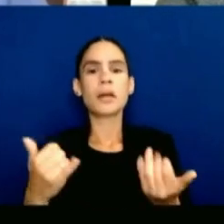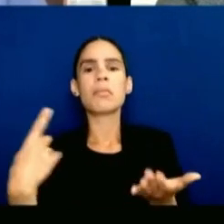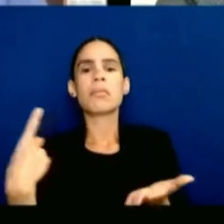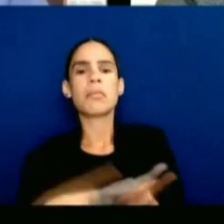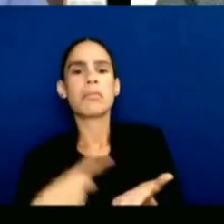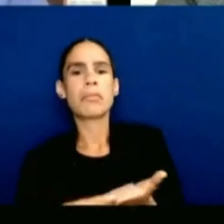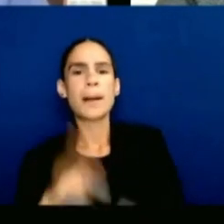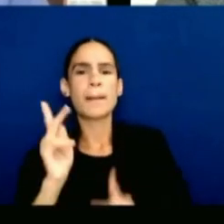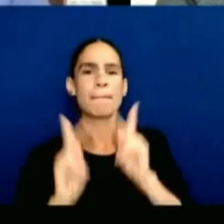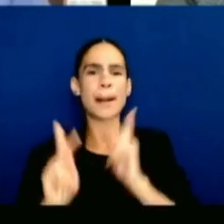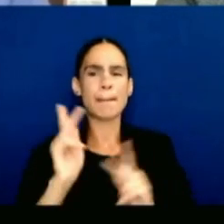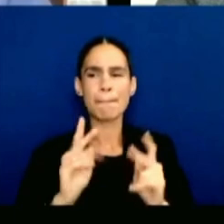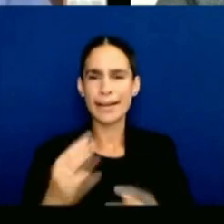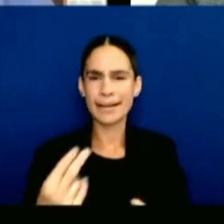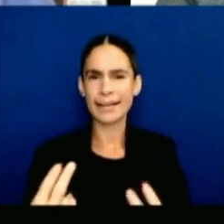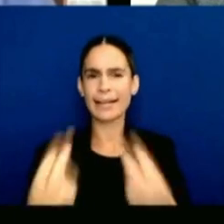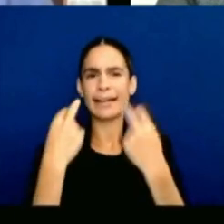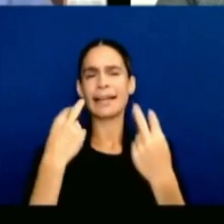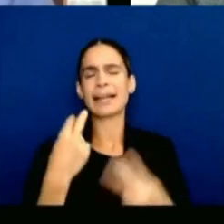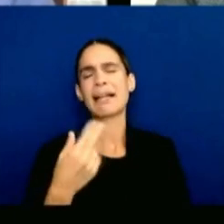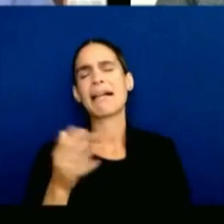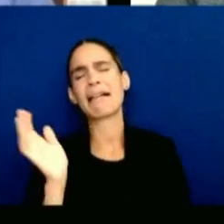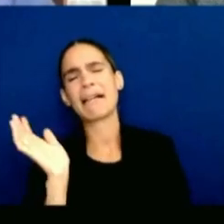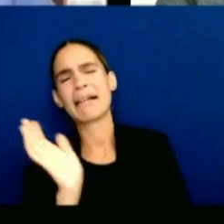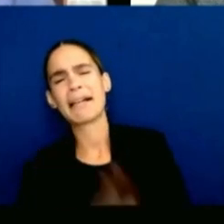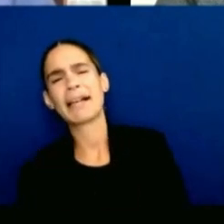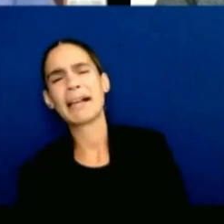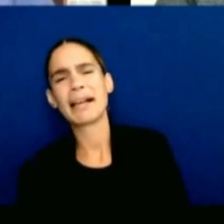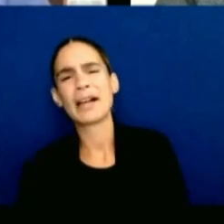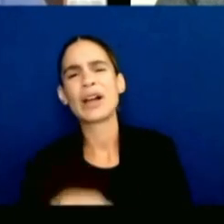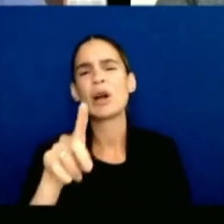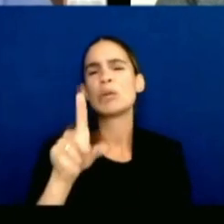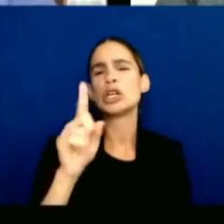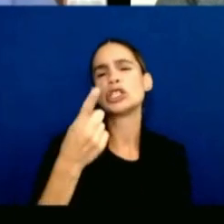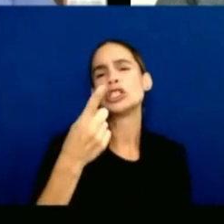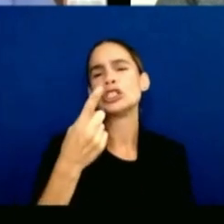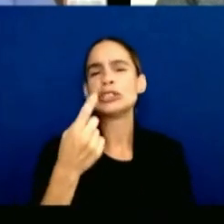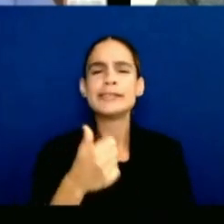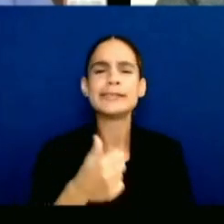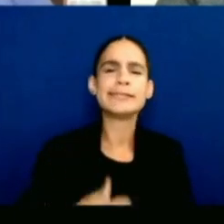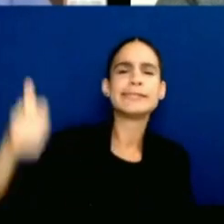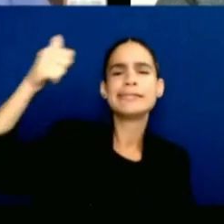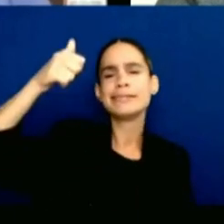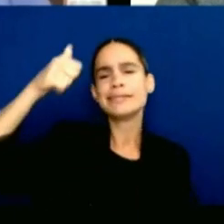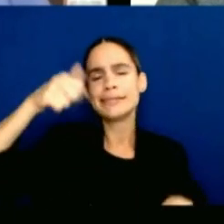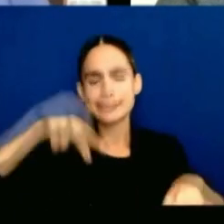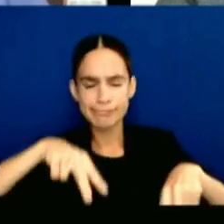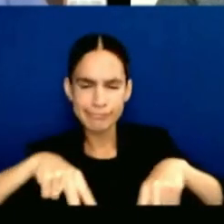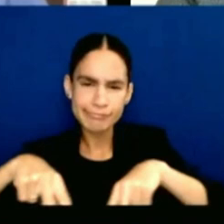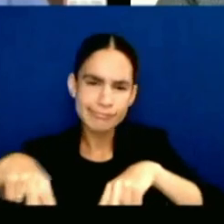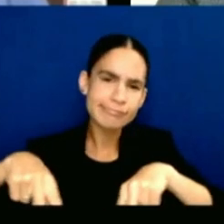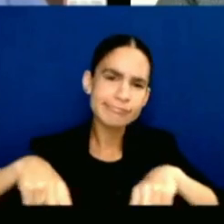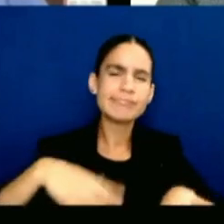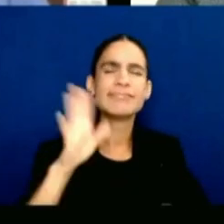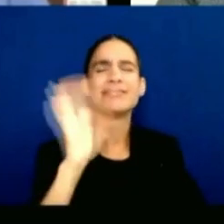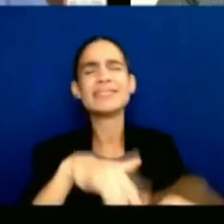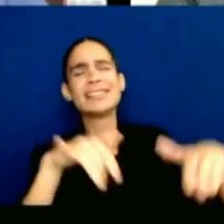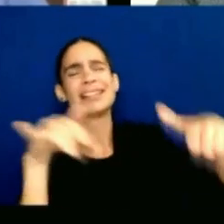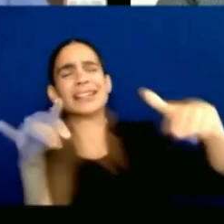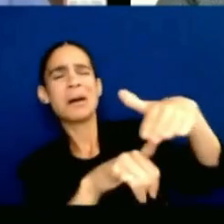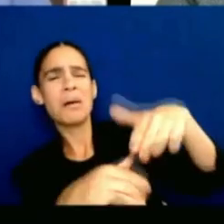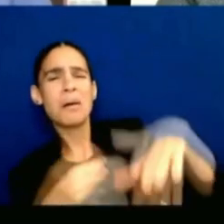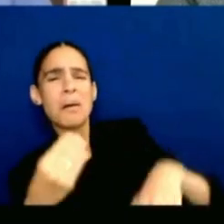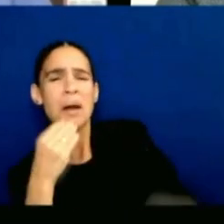what might happen in terms of spread of the virus and telling us we all have to stay home forever. And they don't appreciate what the consequences